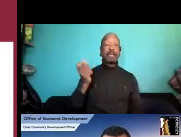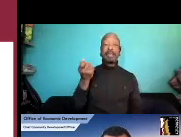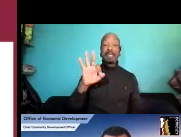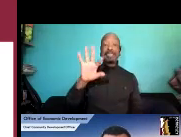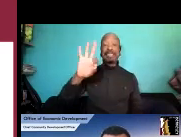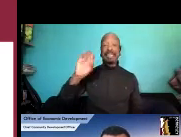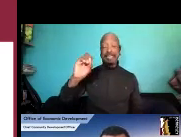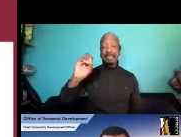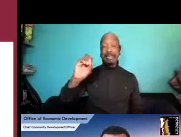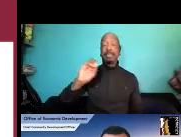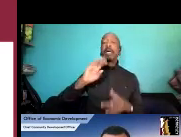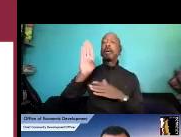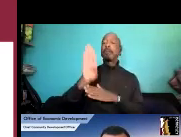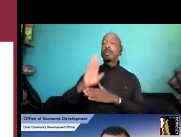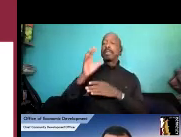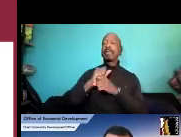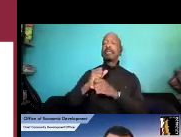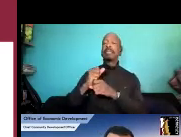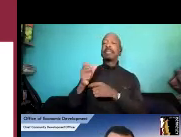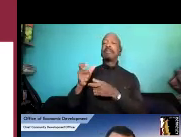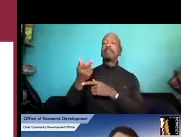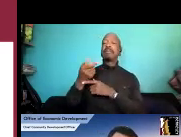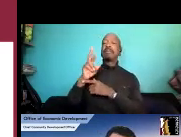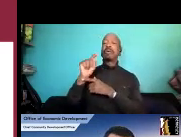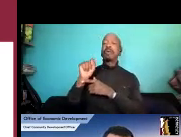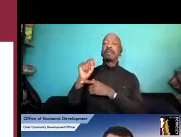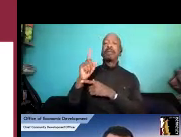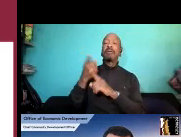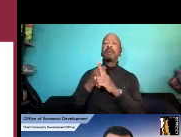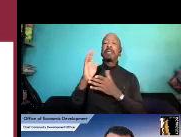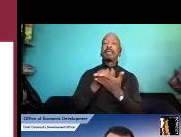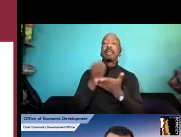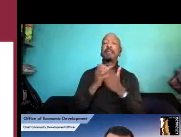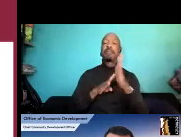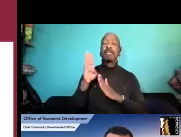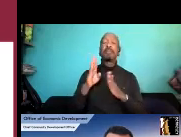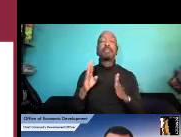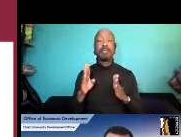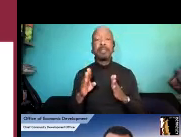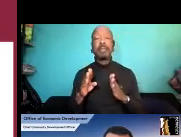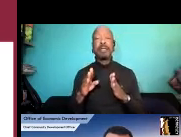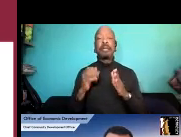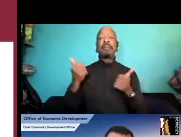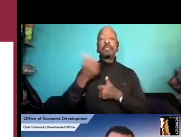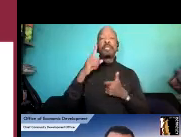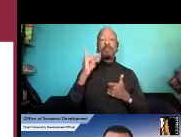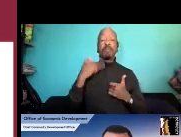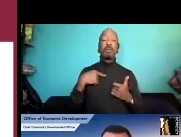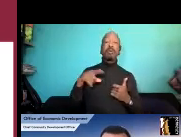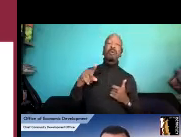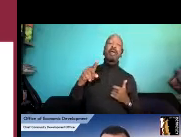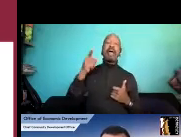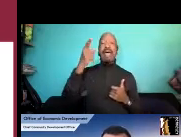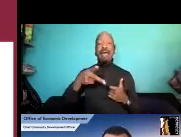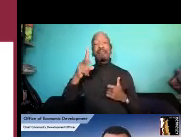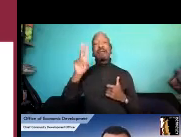city received a grant from the Economic Development Administration for $500,000 to initiate our revolving loan